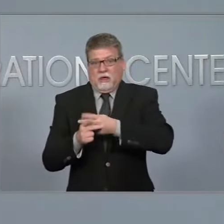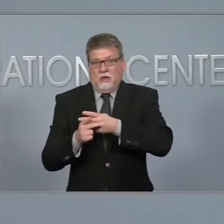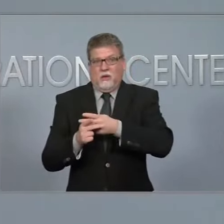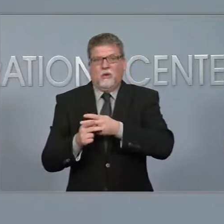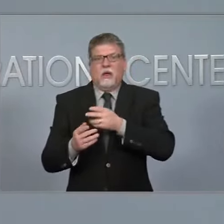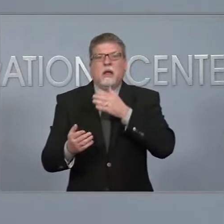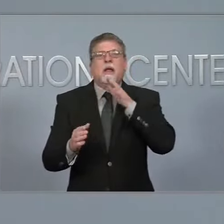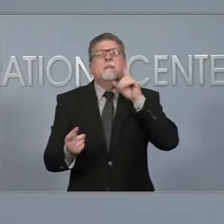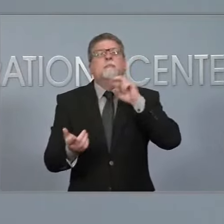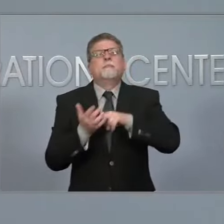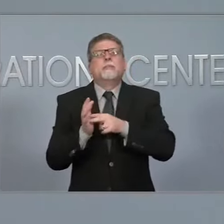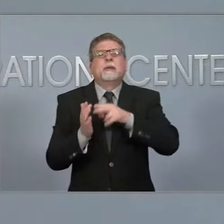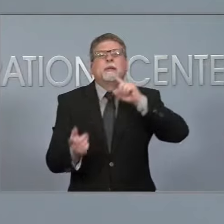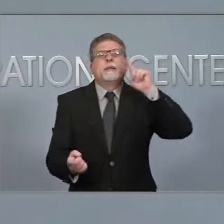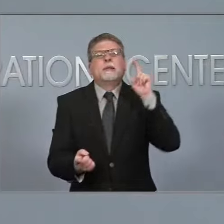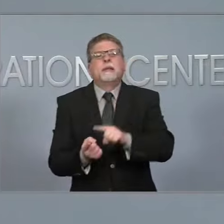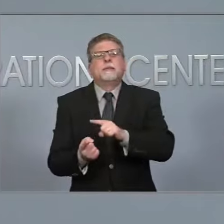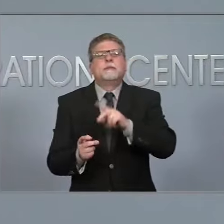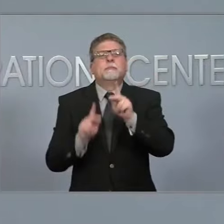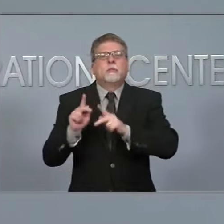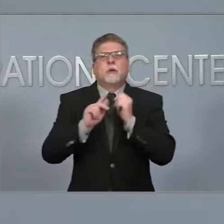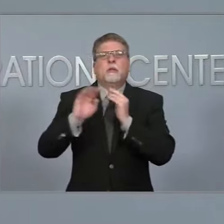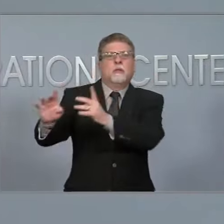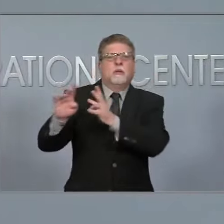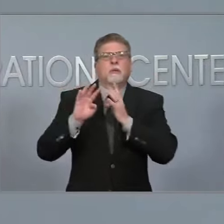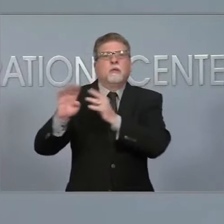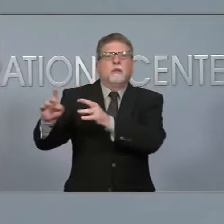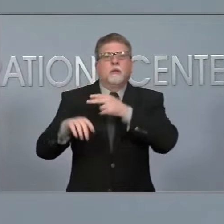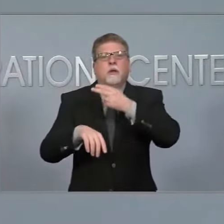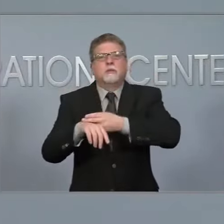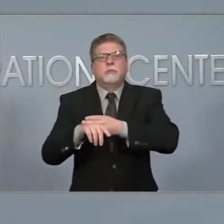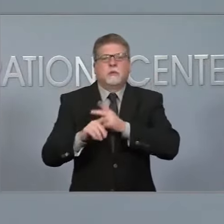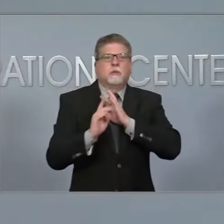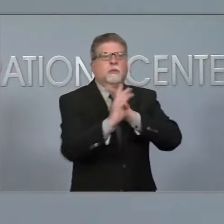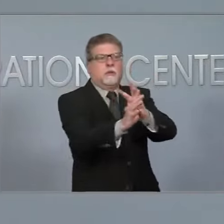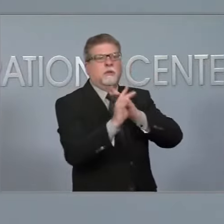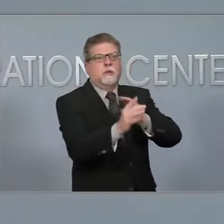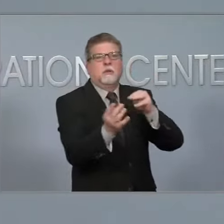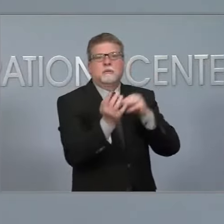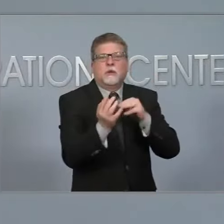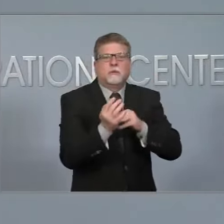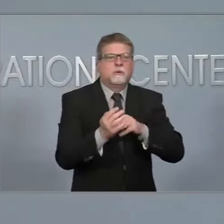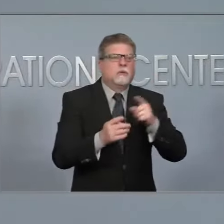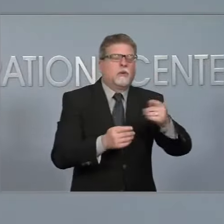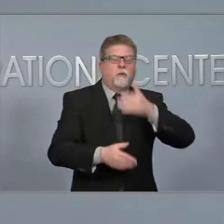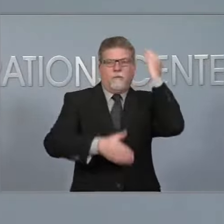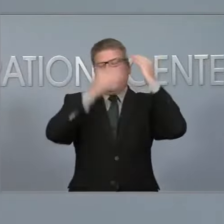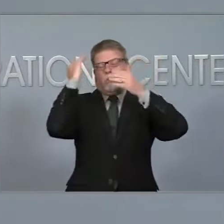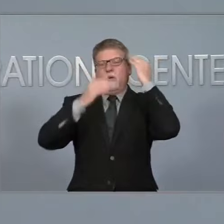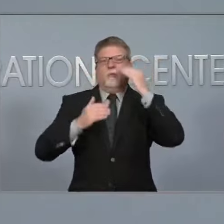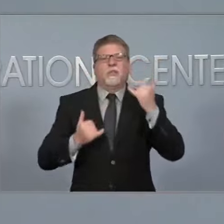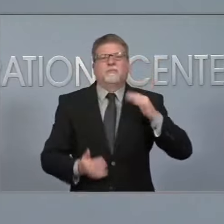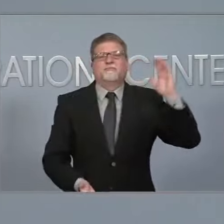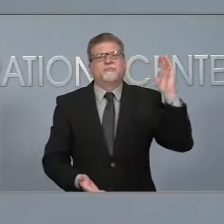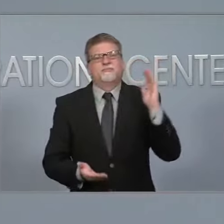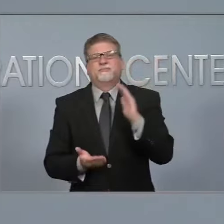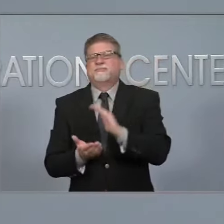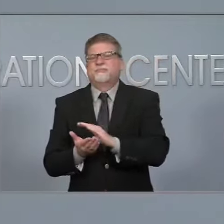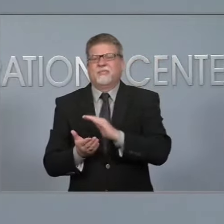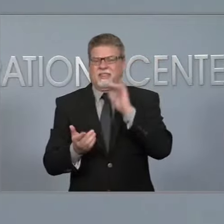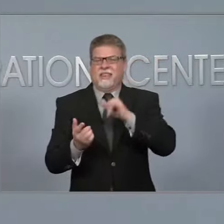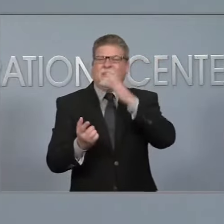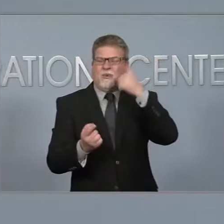trends. Our hospitalizations have come down by almost half in the last several weeks, and certainly our cases are coming down rapidly as well. So for all those reasons, we are